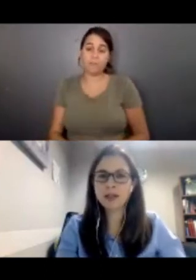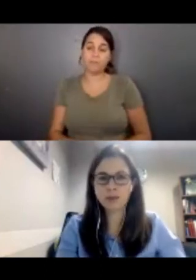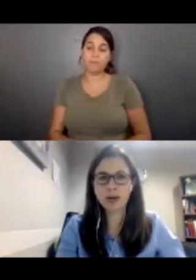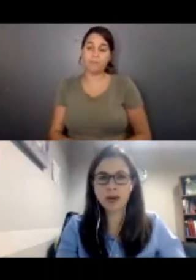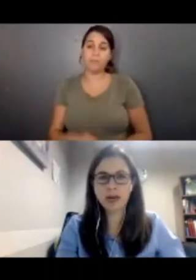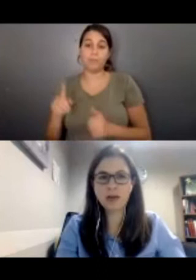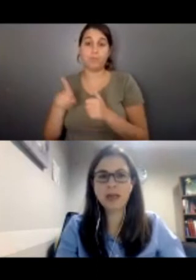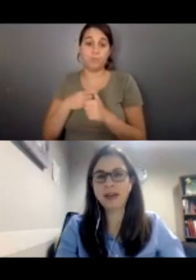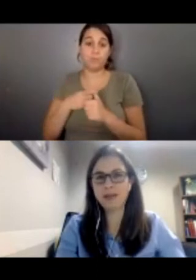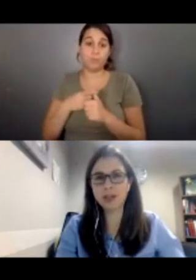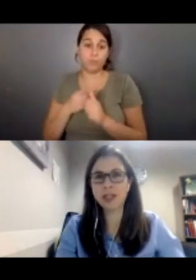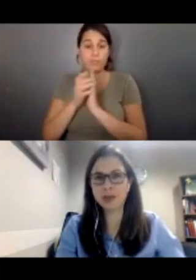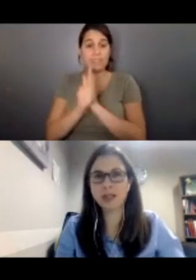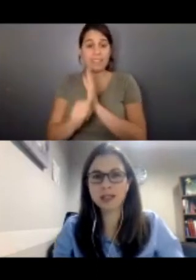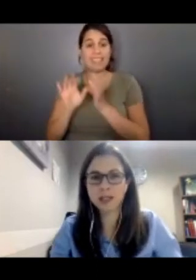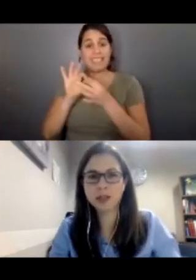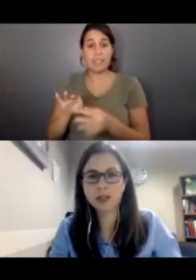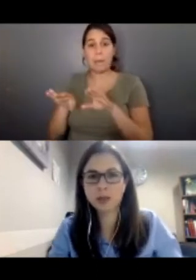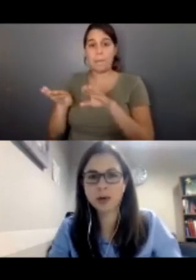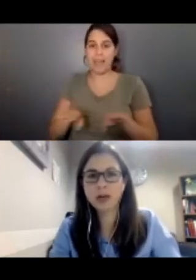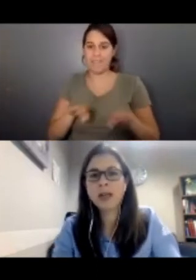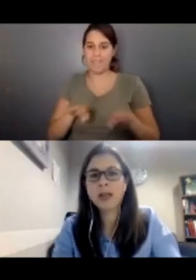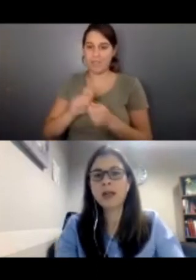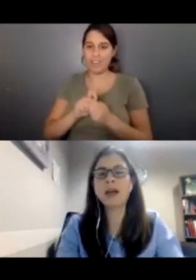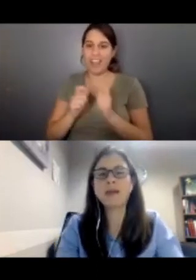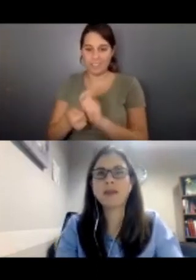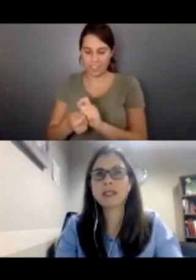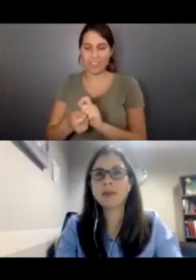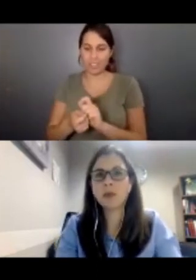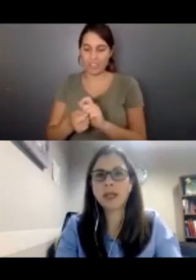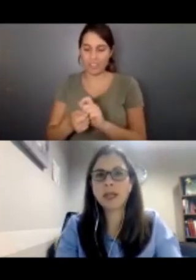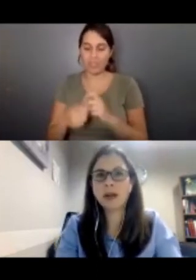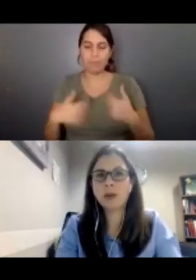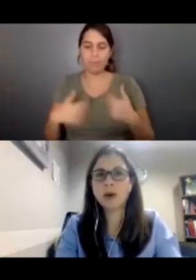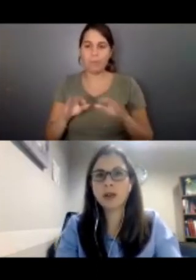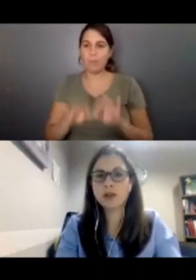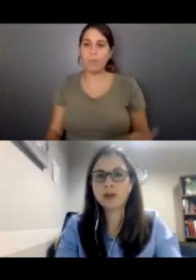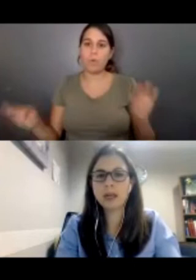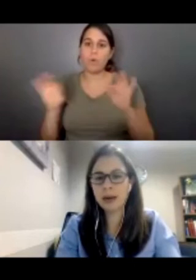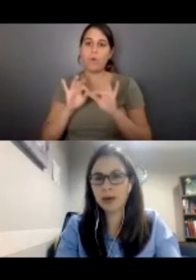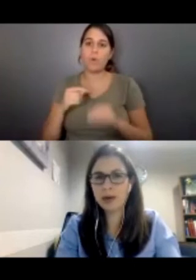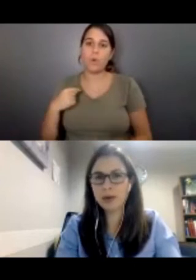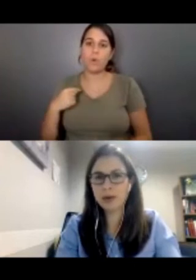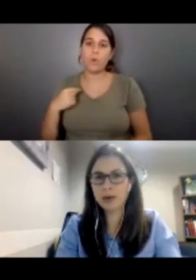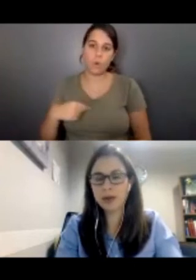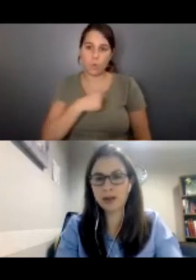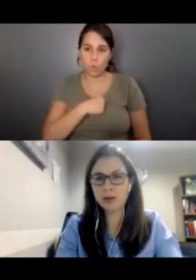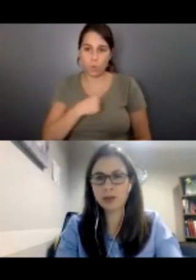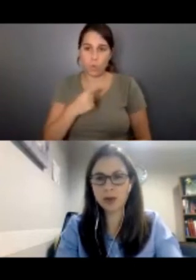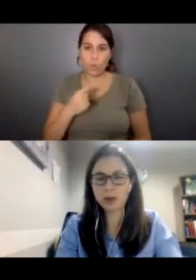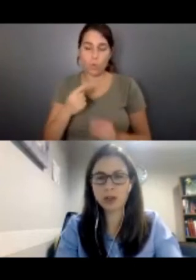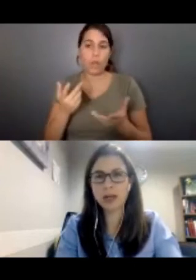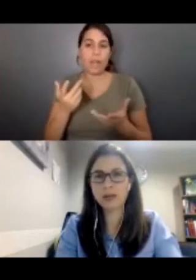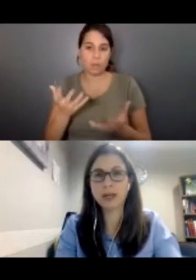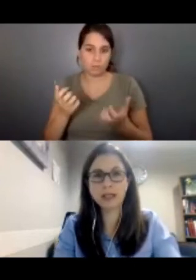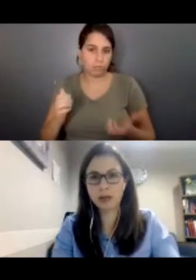skills around behavior change are really essential to this work. For example, we work to collaborate with those that we're